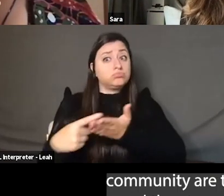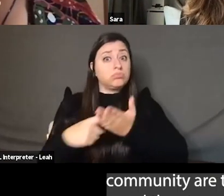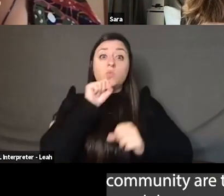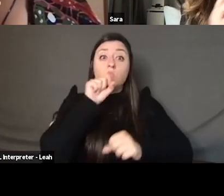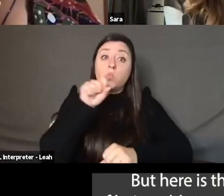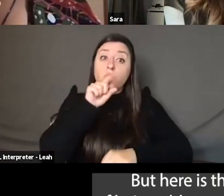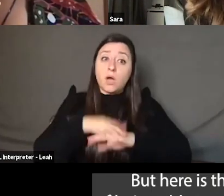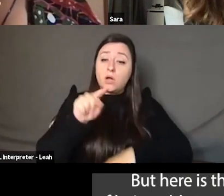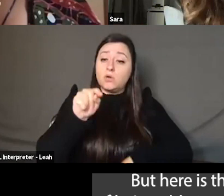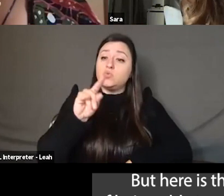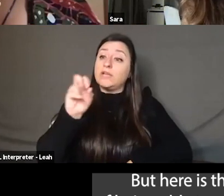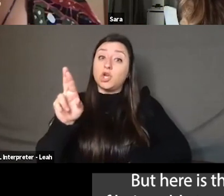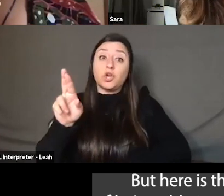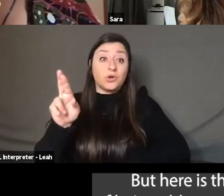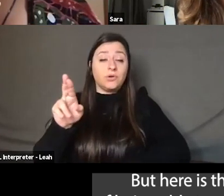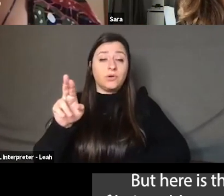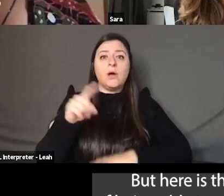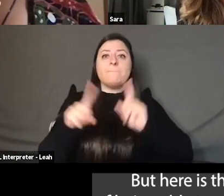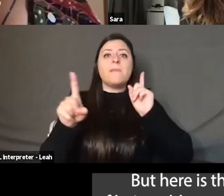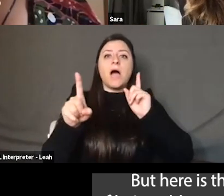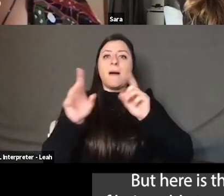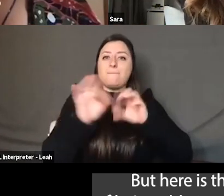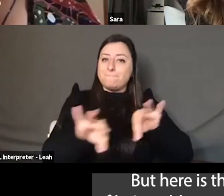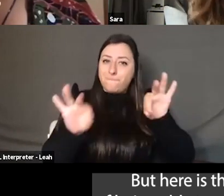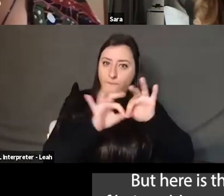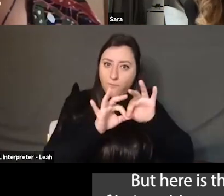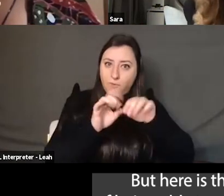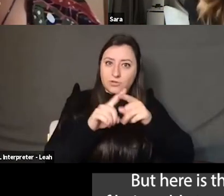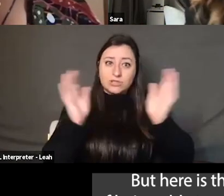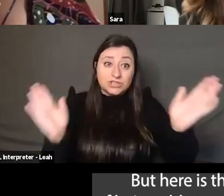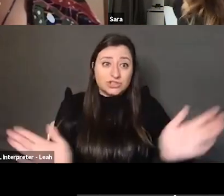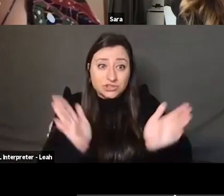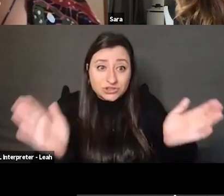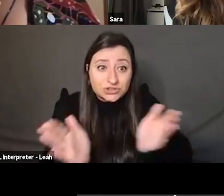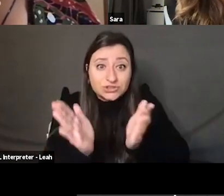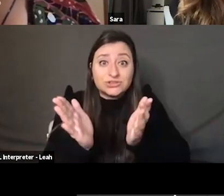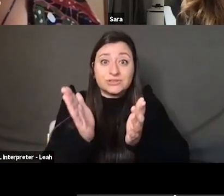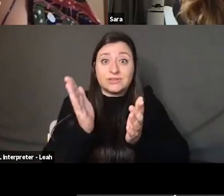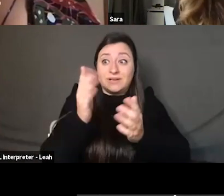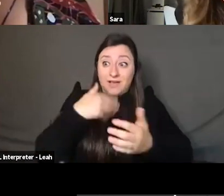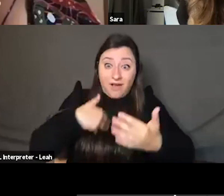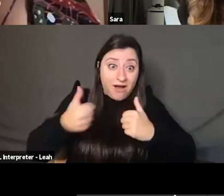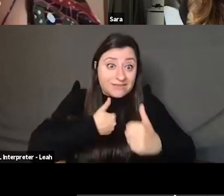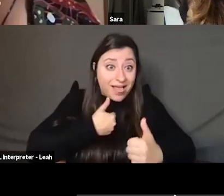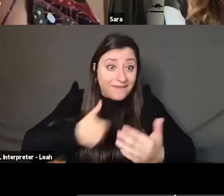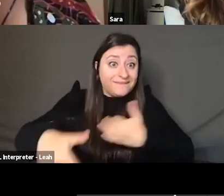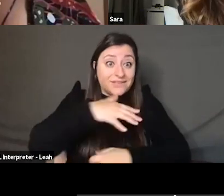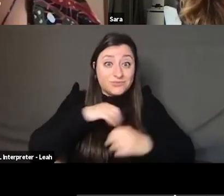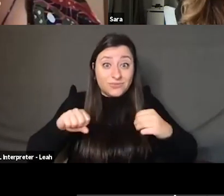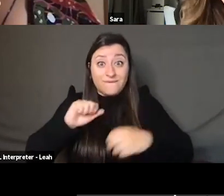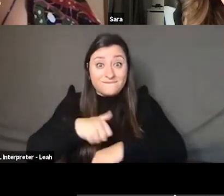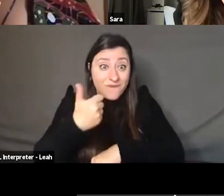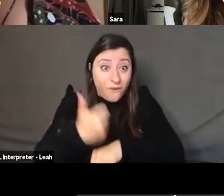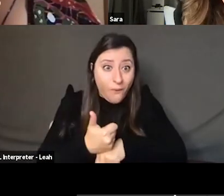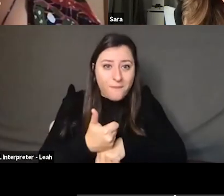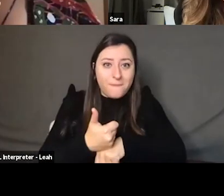it, right? But here is the importance of being able to encourage ourselves amongst ourselves to form this